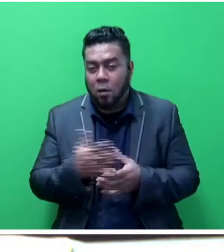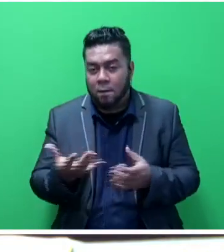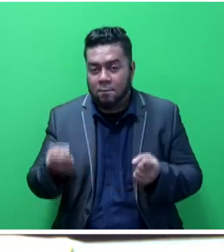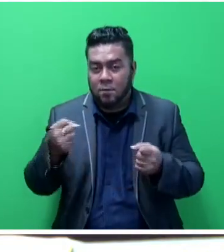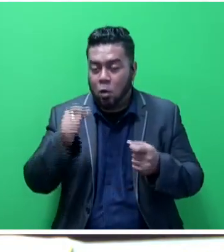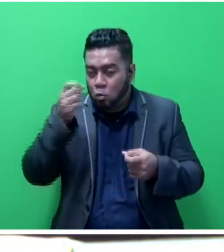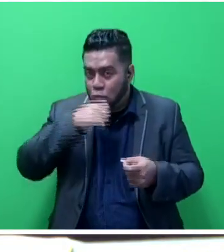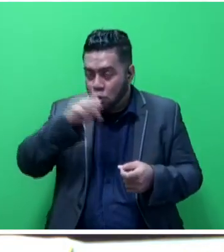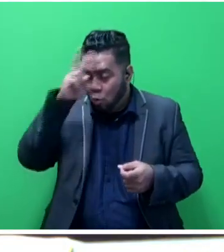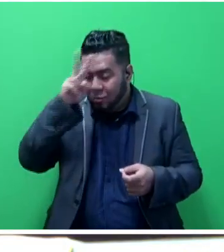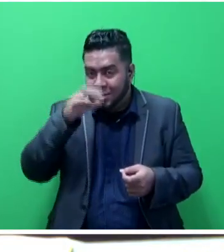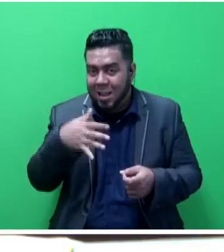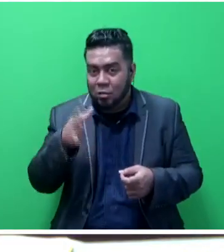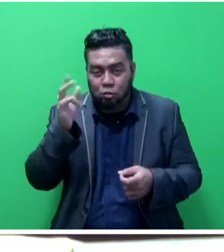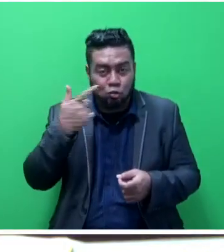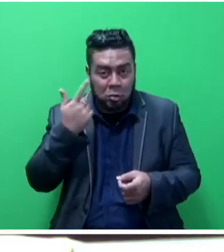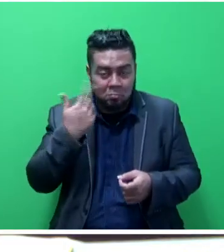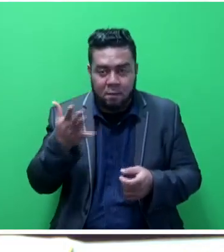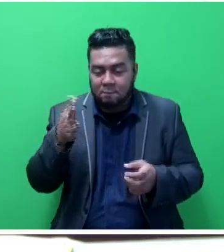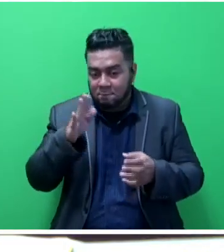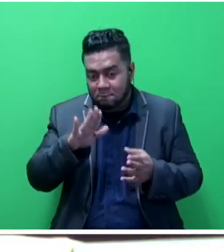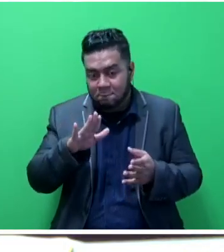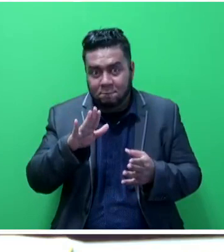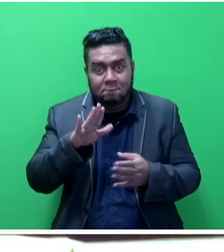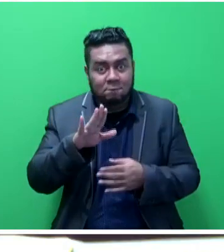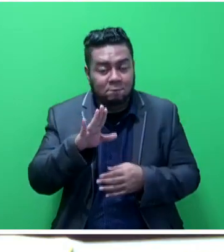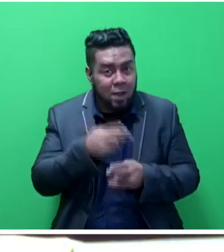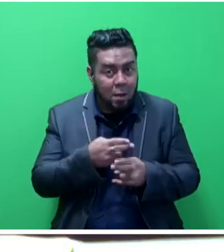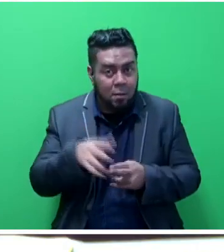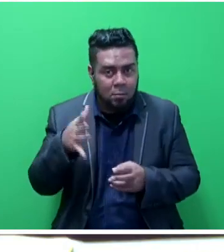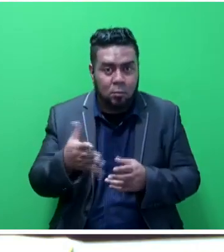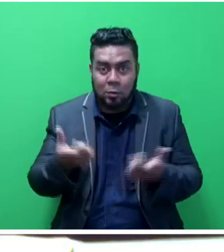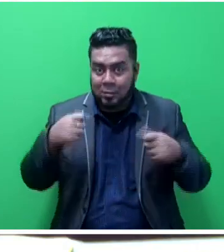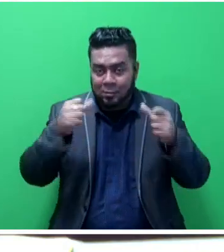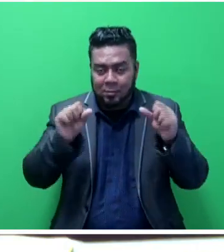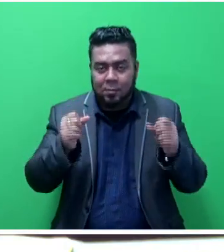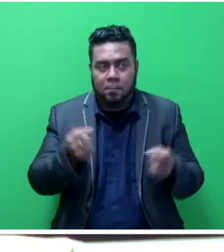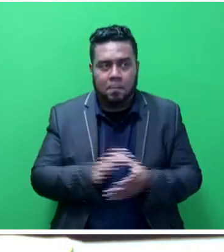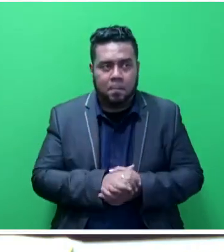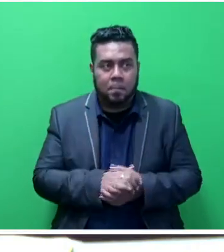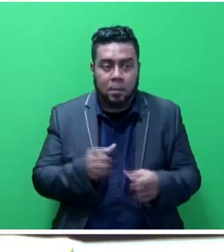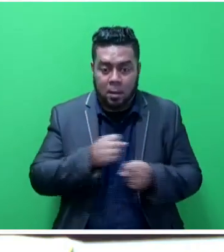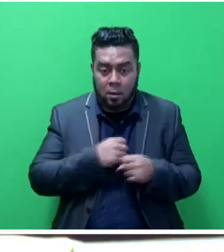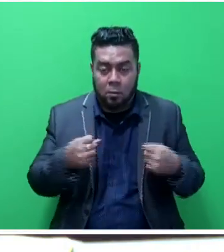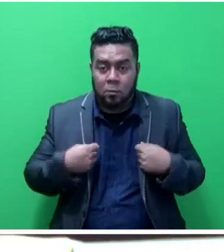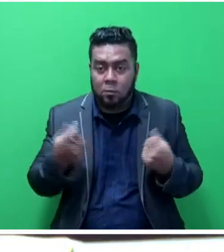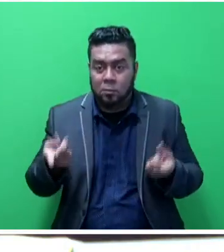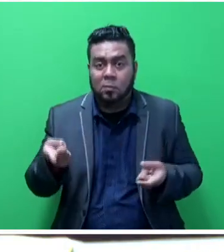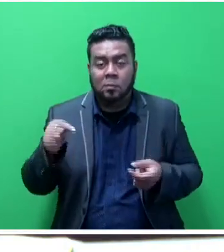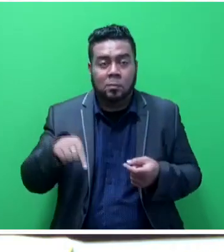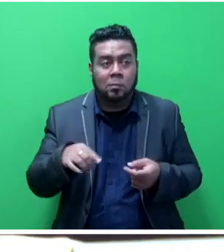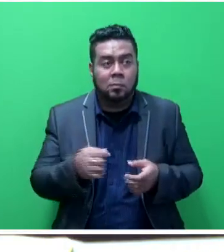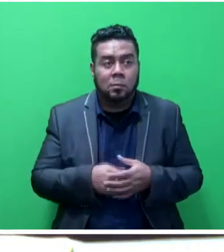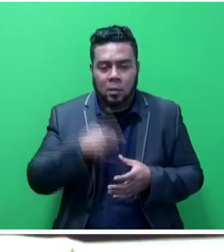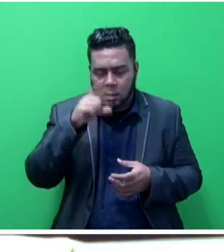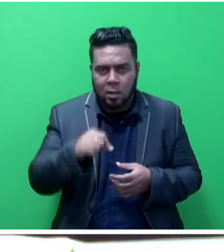said. Mr. Speaker said, if all these farmers are successful as a commercial farmer, our abattoir that we have here can